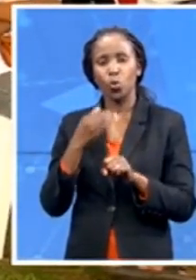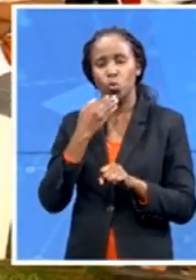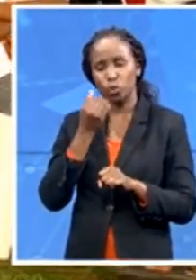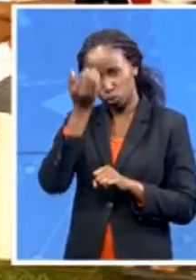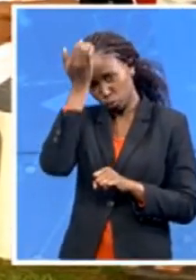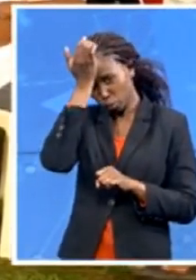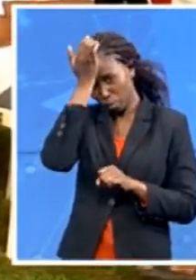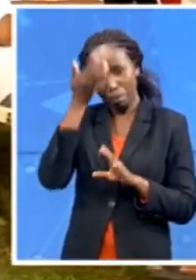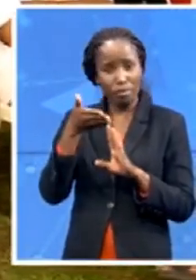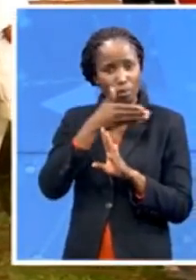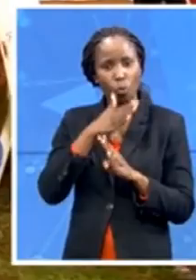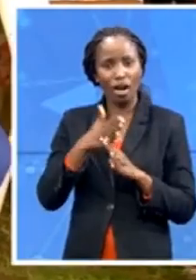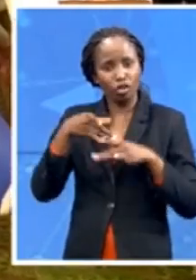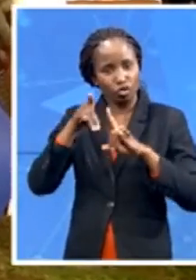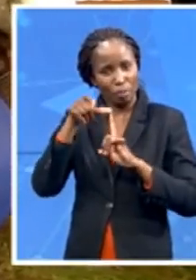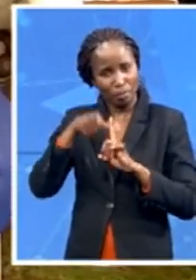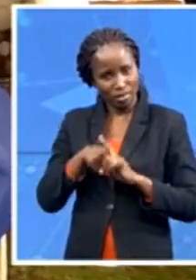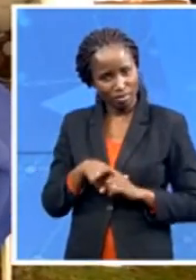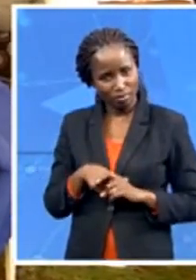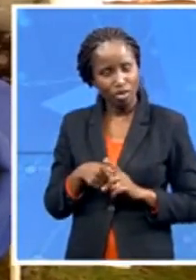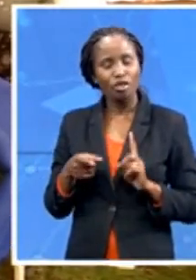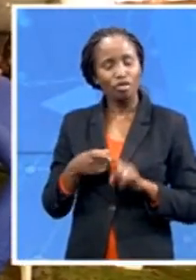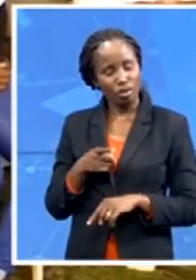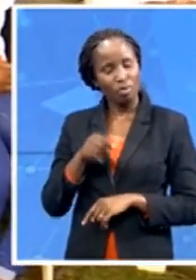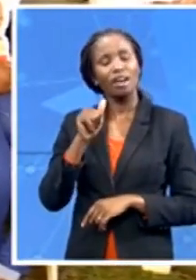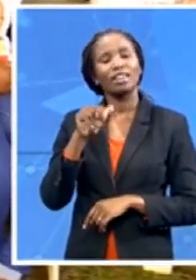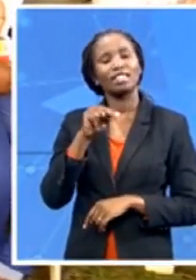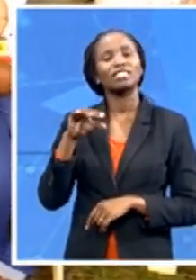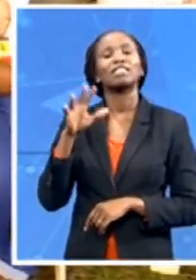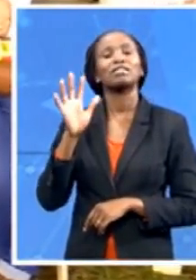we-NEC ye-ANC ukuthi hayi Mgebe asikhethe i-corruption kunawe.